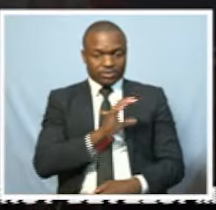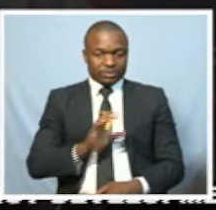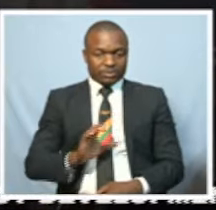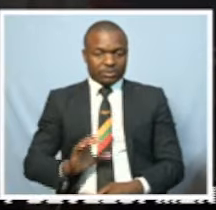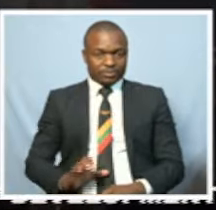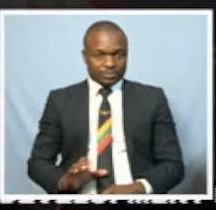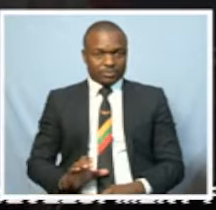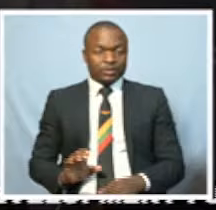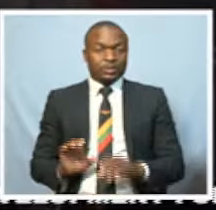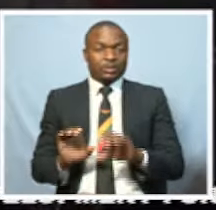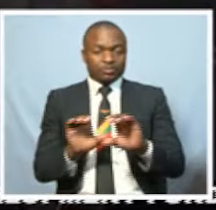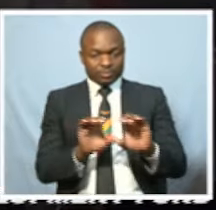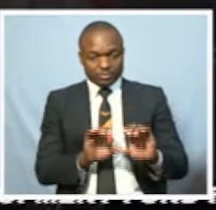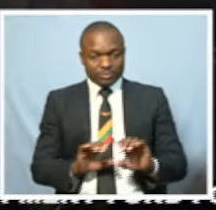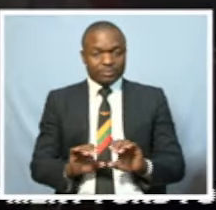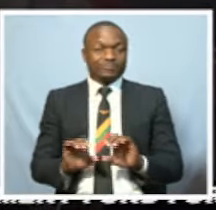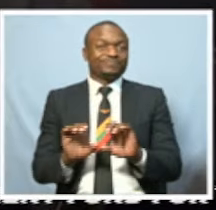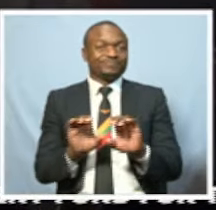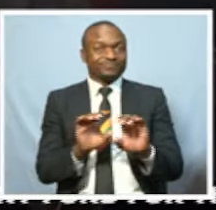was doing?